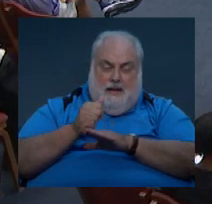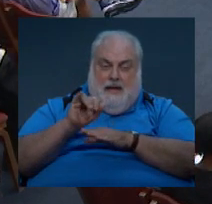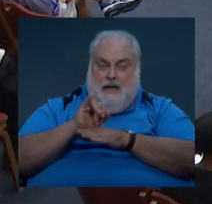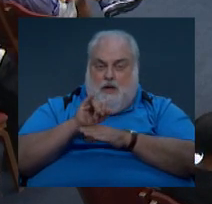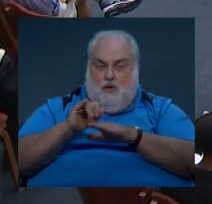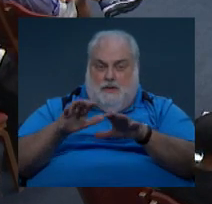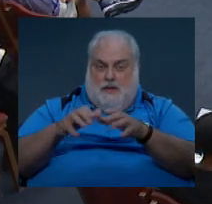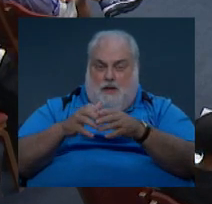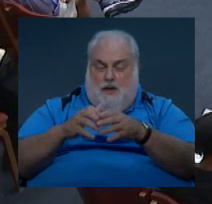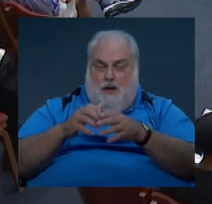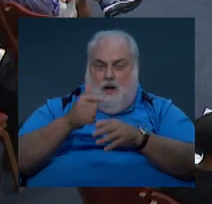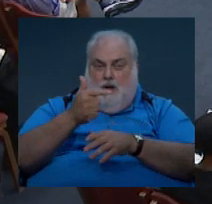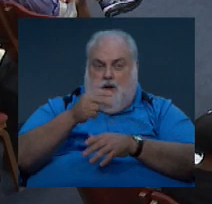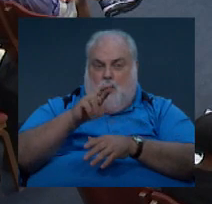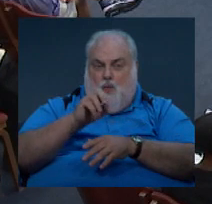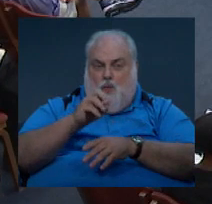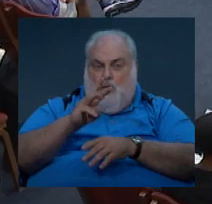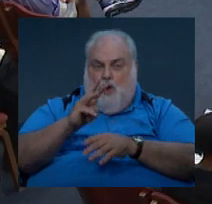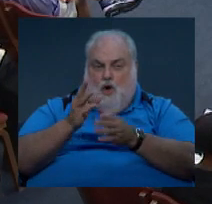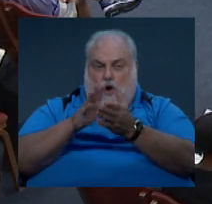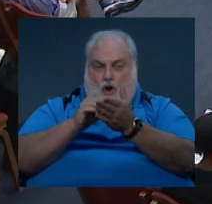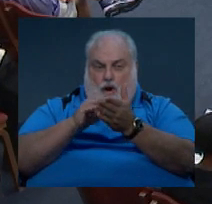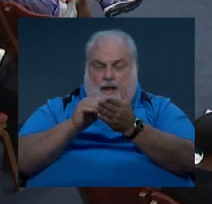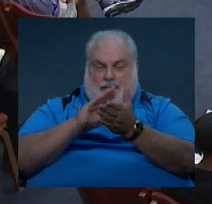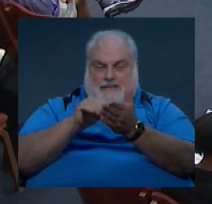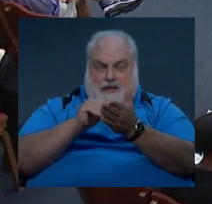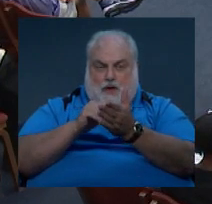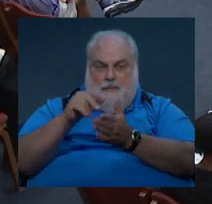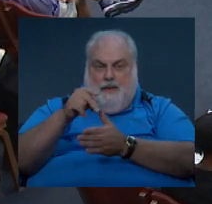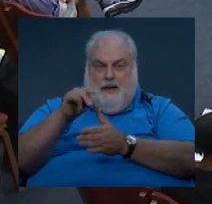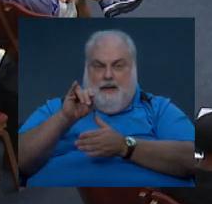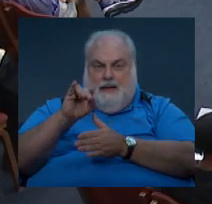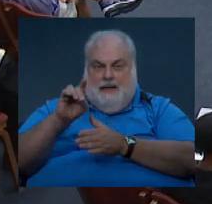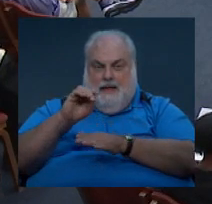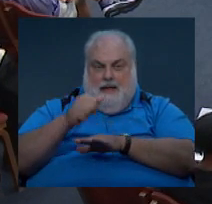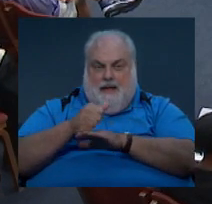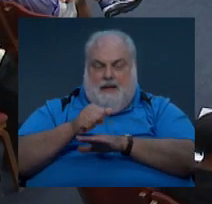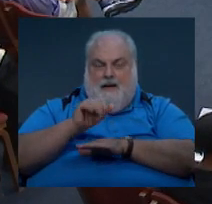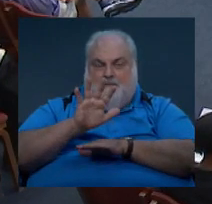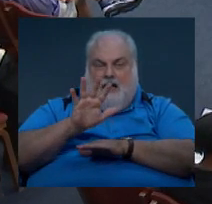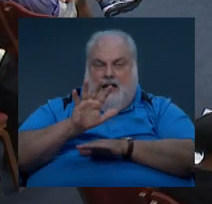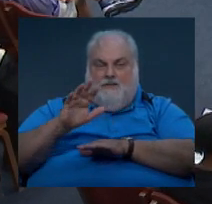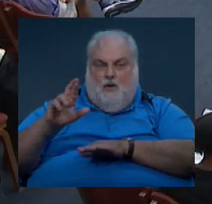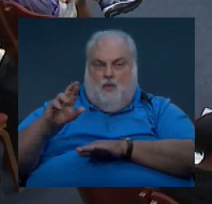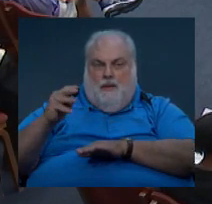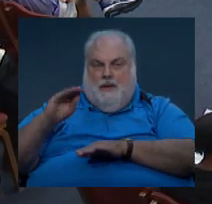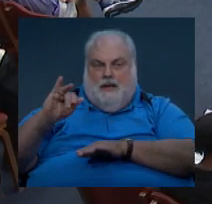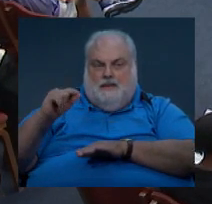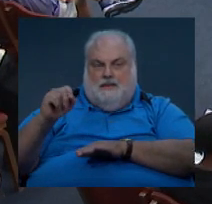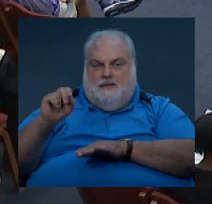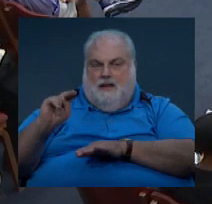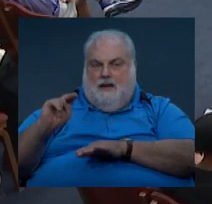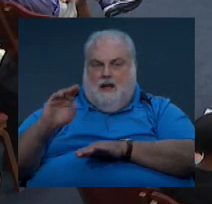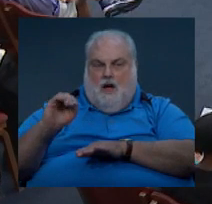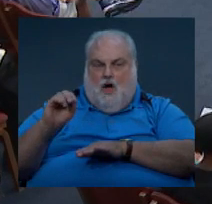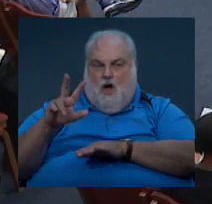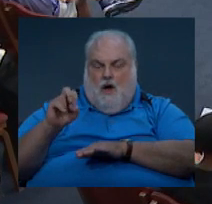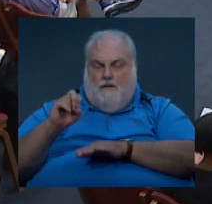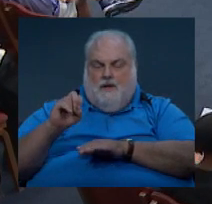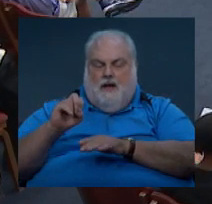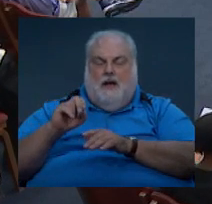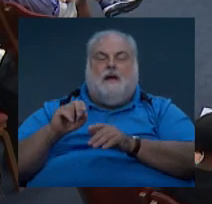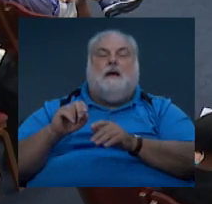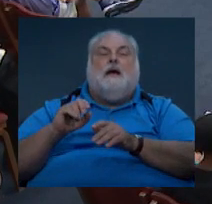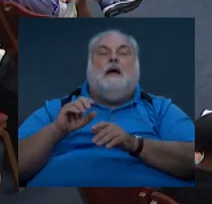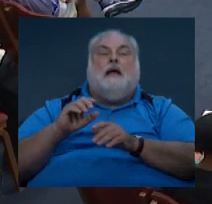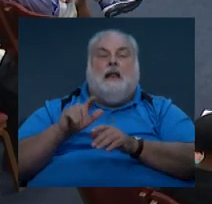industrial district titled Grow Learning Center Revised, short form PID, located at 5 Remington Cove, Little Rock, Arkansas, amending the official